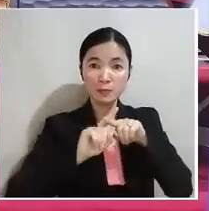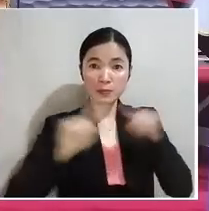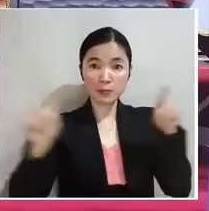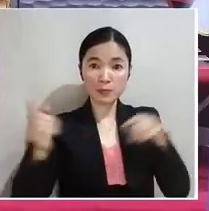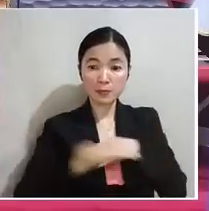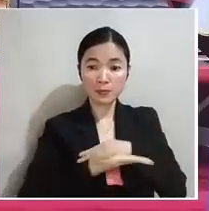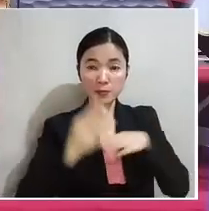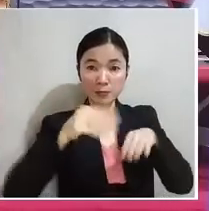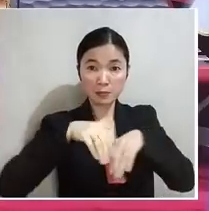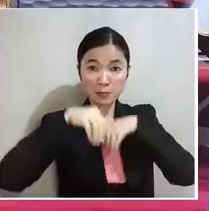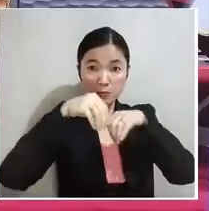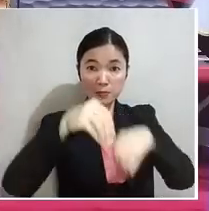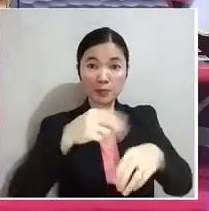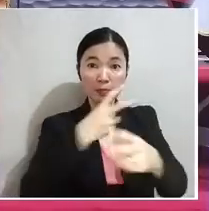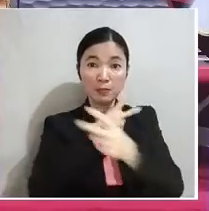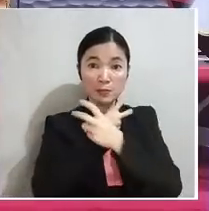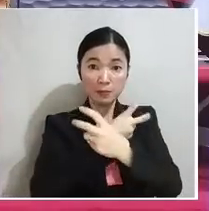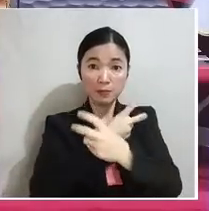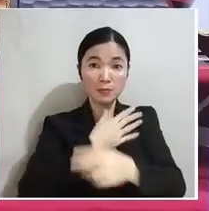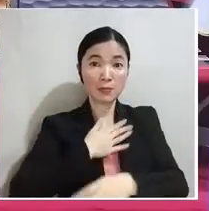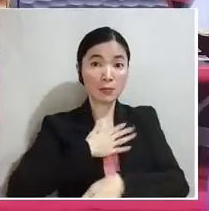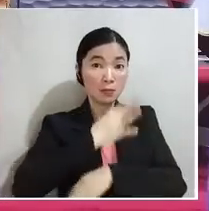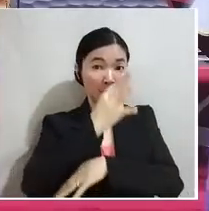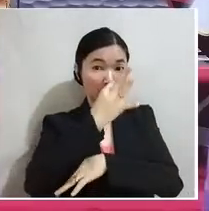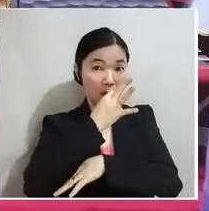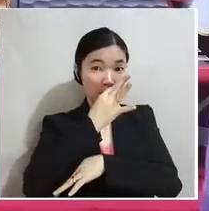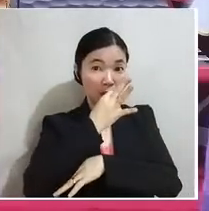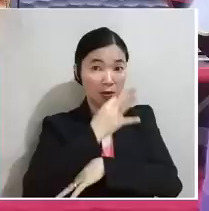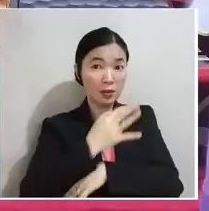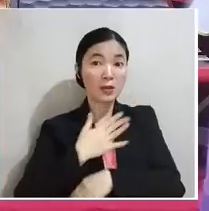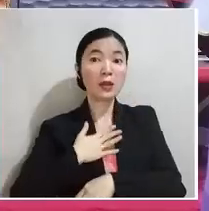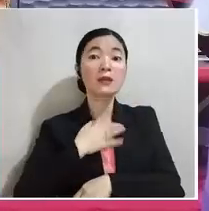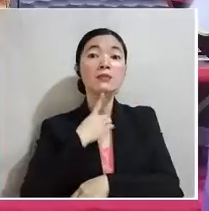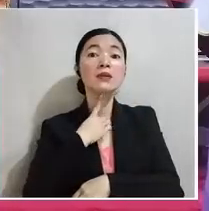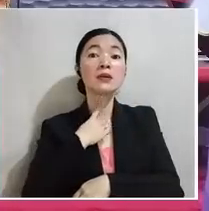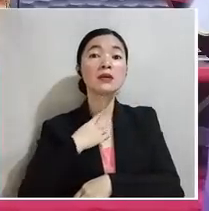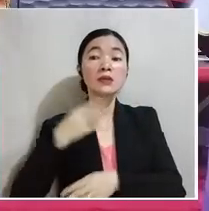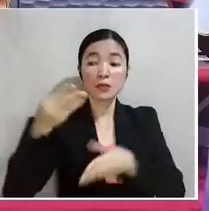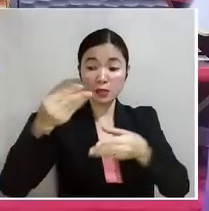food, and my tears they gave me vinegar to